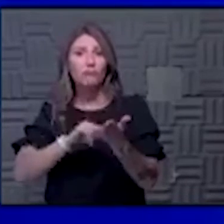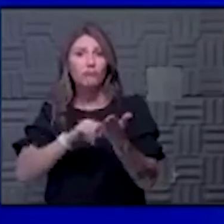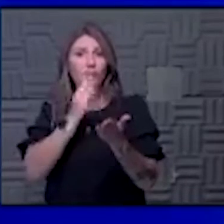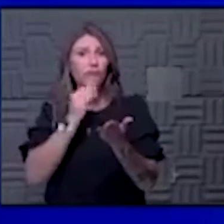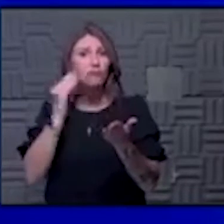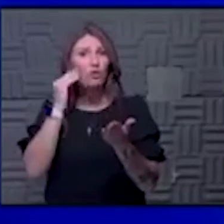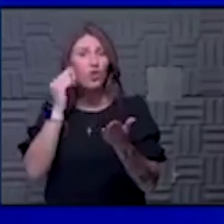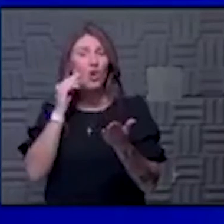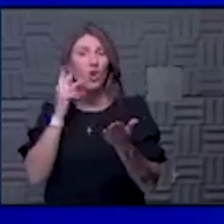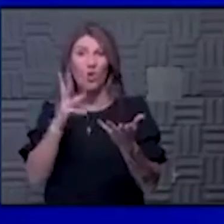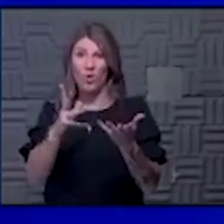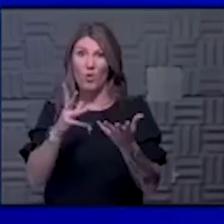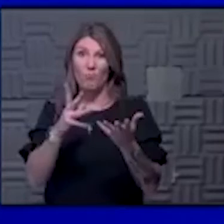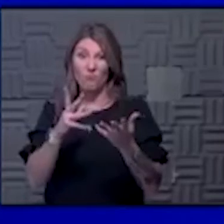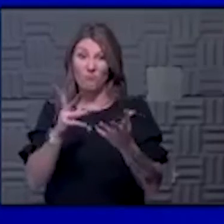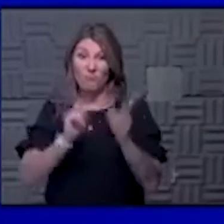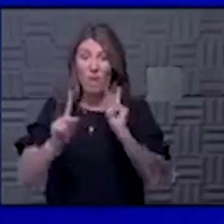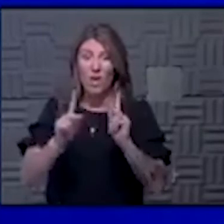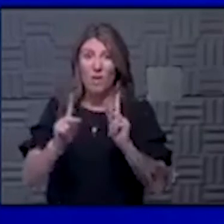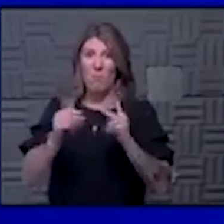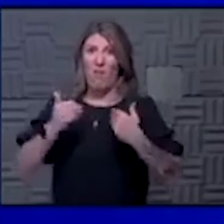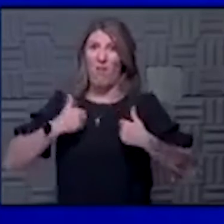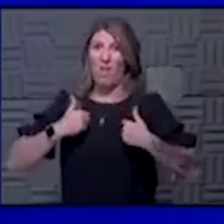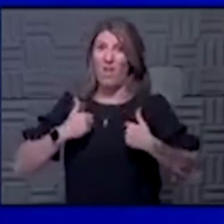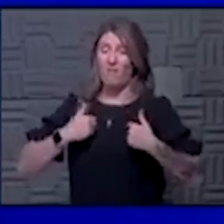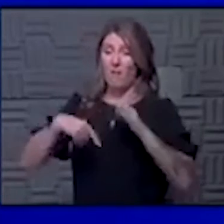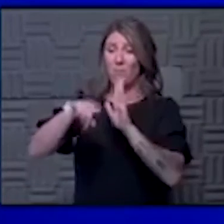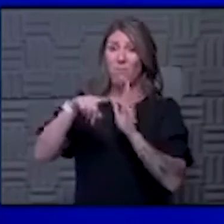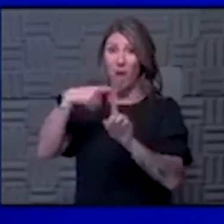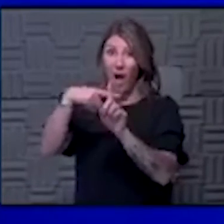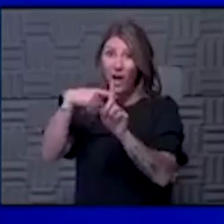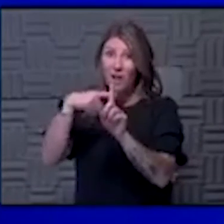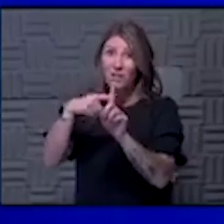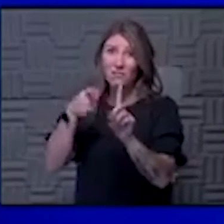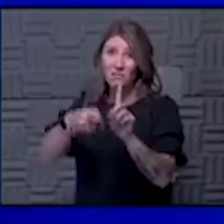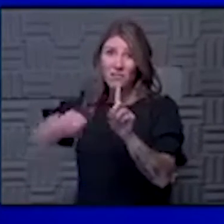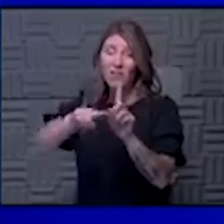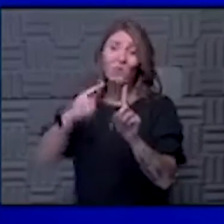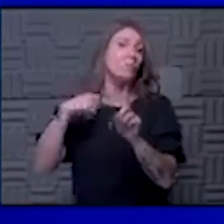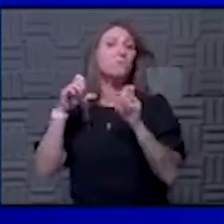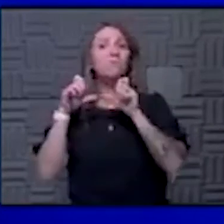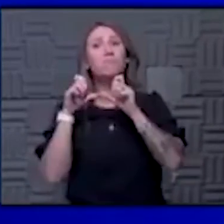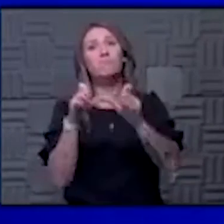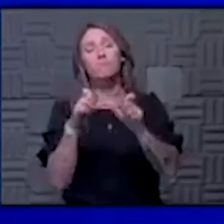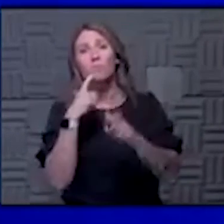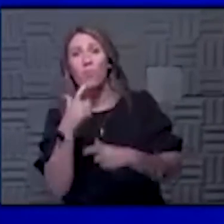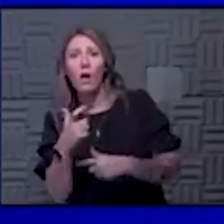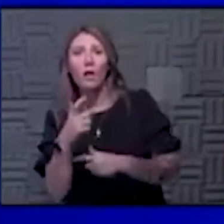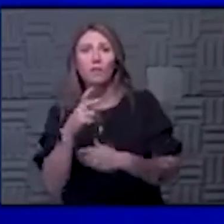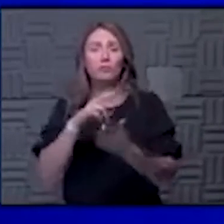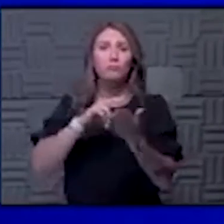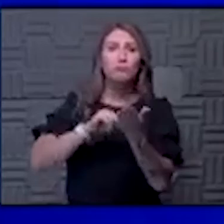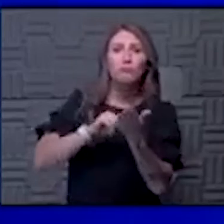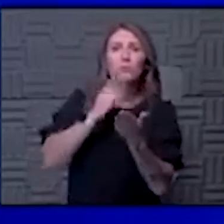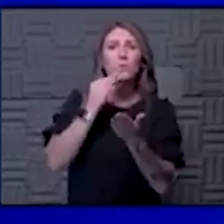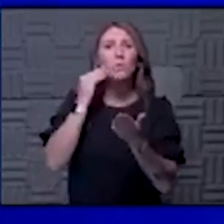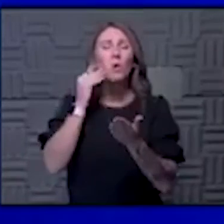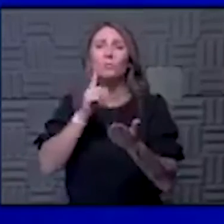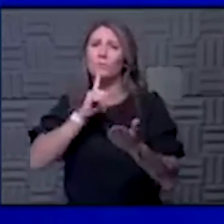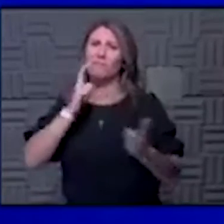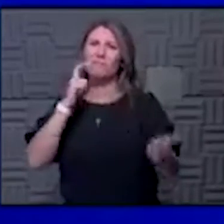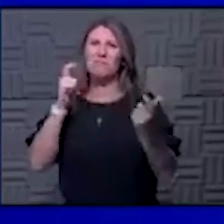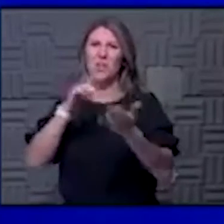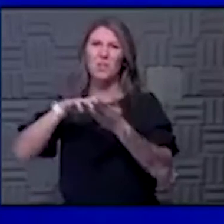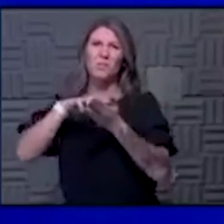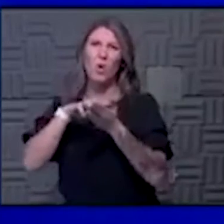tested positive. And so that's a recent development. And so we continue to watch nursing homes because we know that's an incredible, vulnerable population.